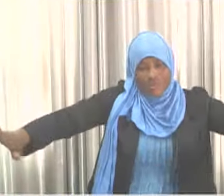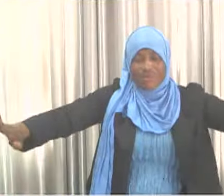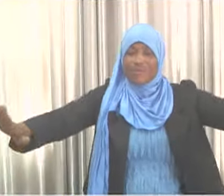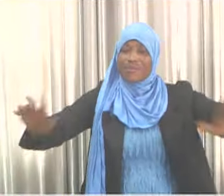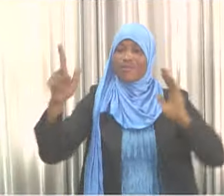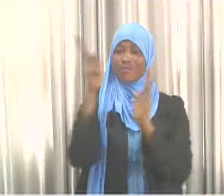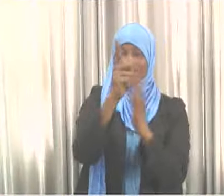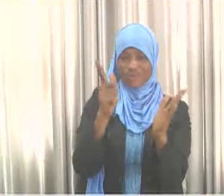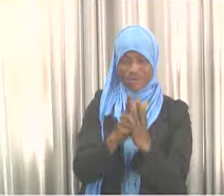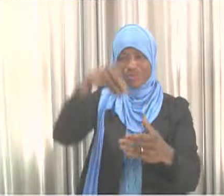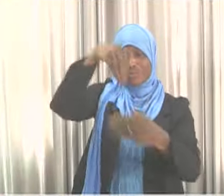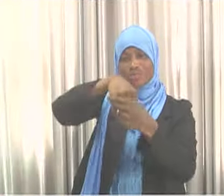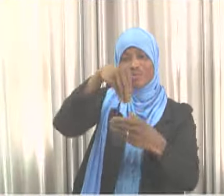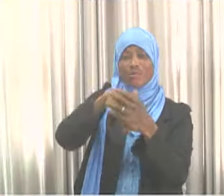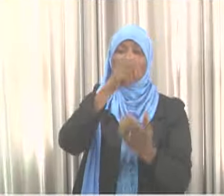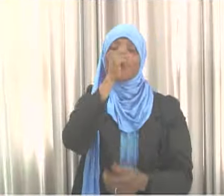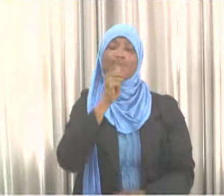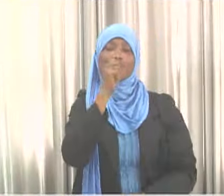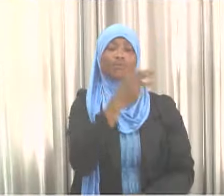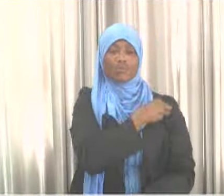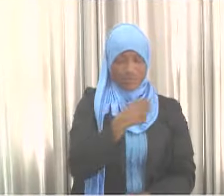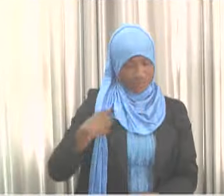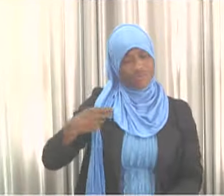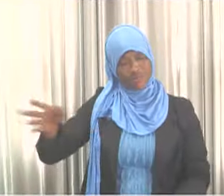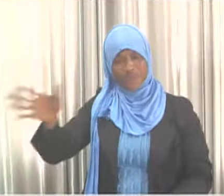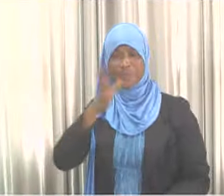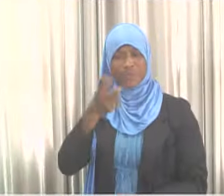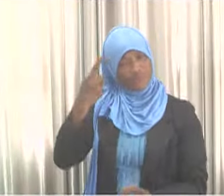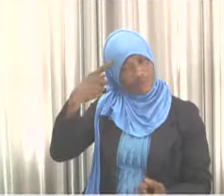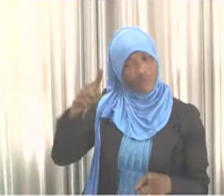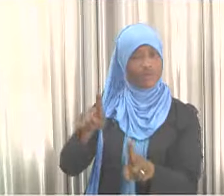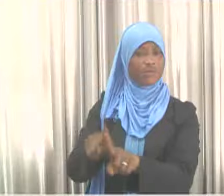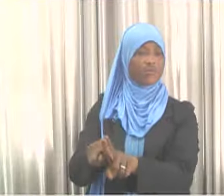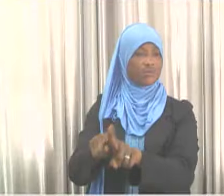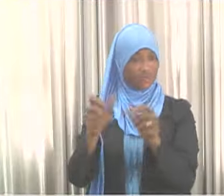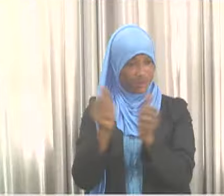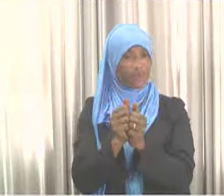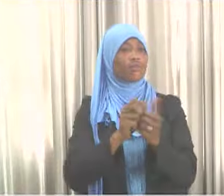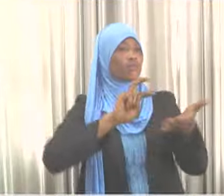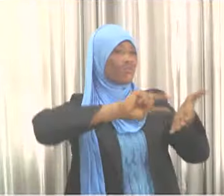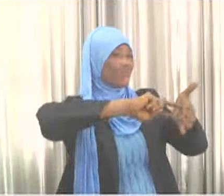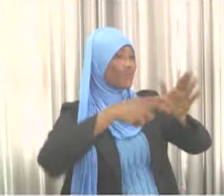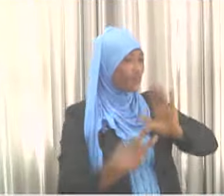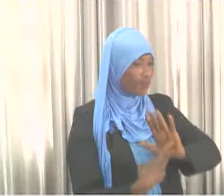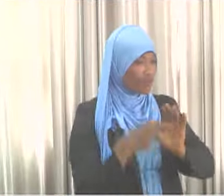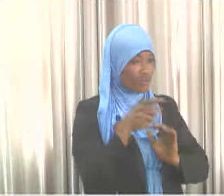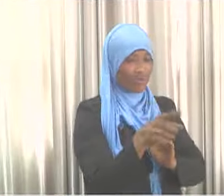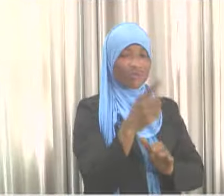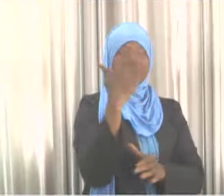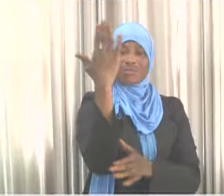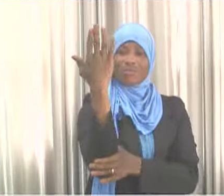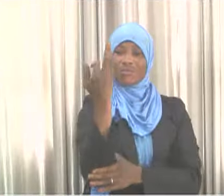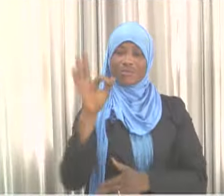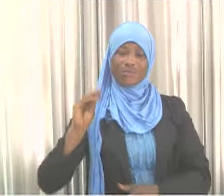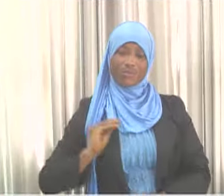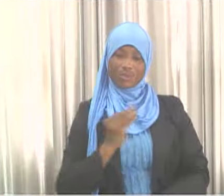come as a private member motion? He agree. And it will be a legacy of the hands of our girls.